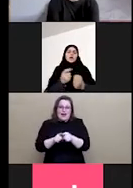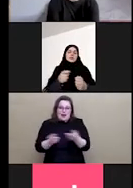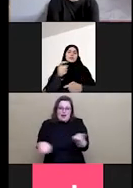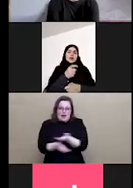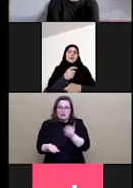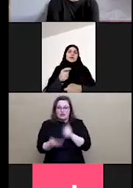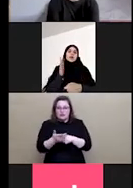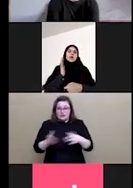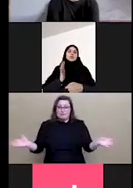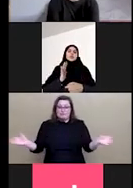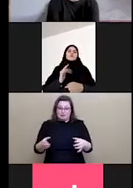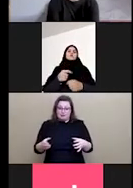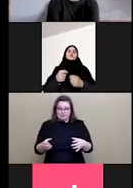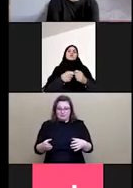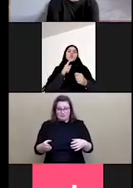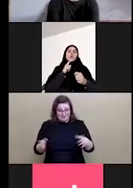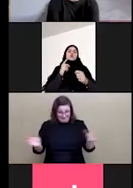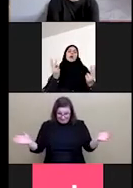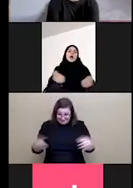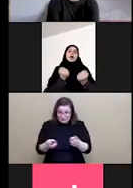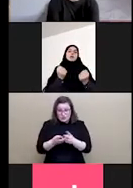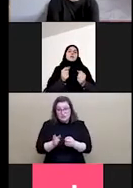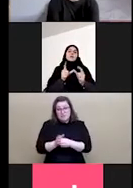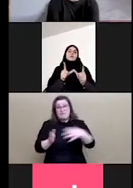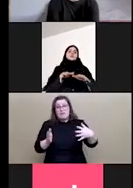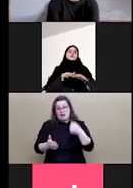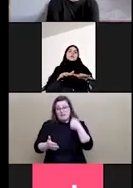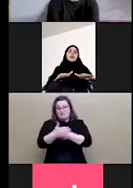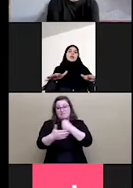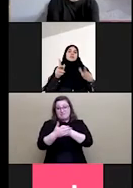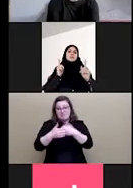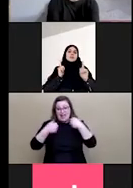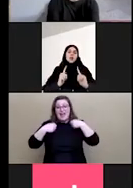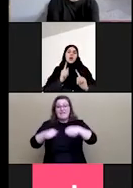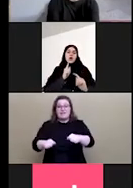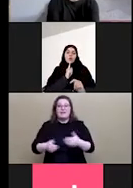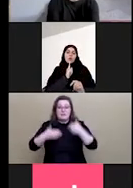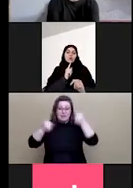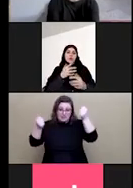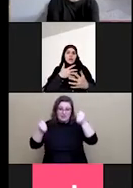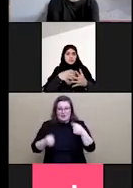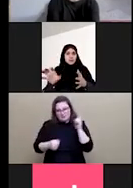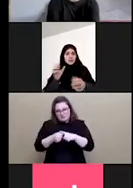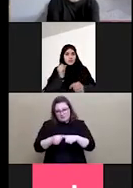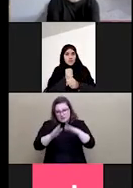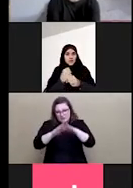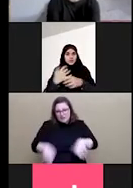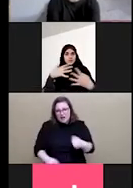they would be a lot more effective approach.